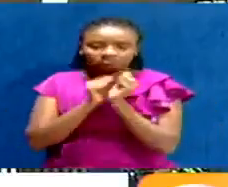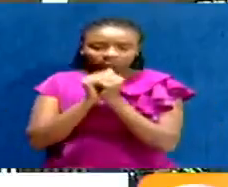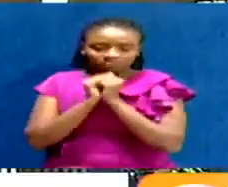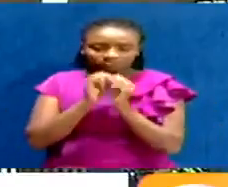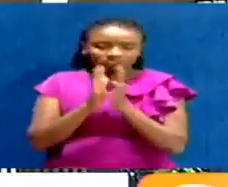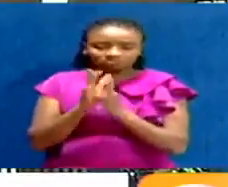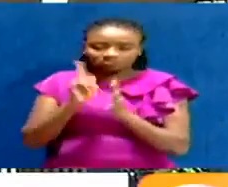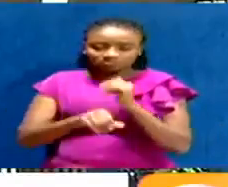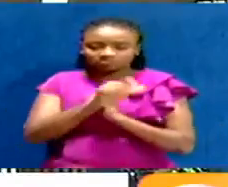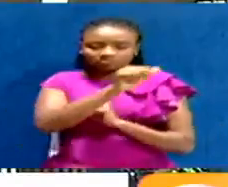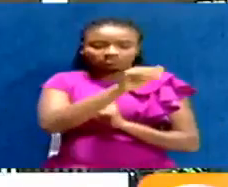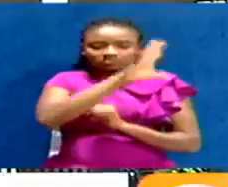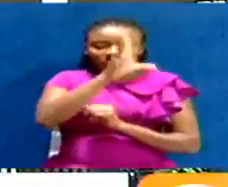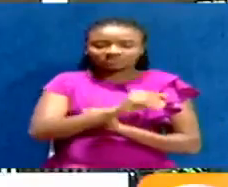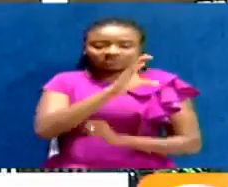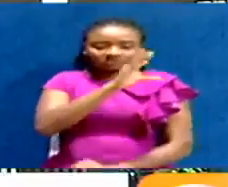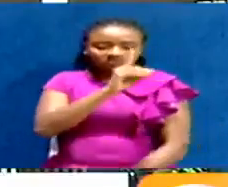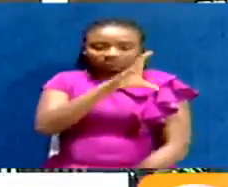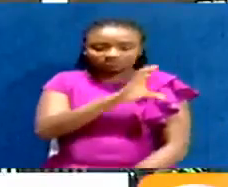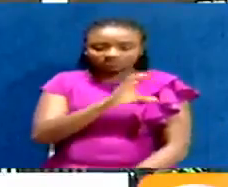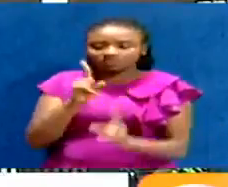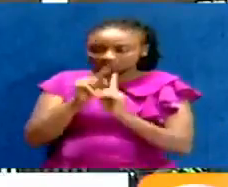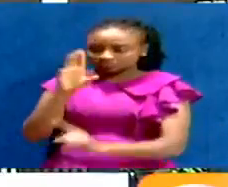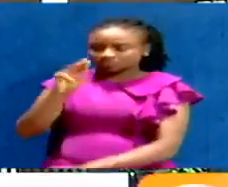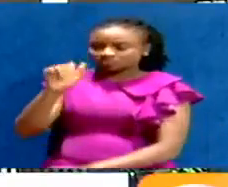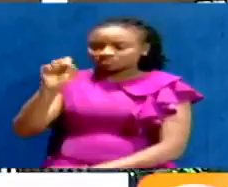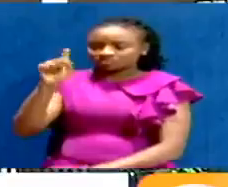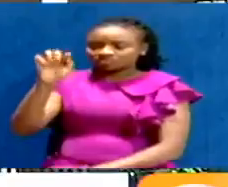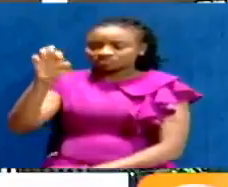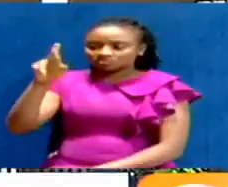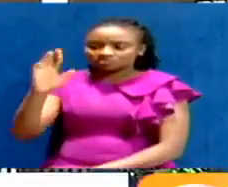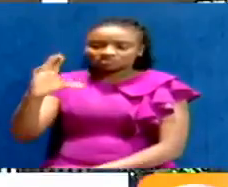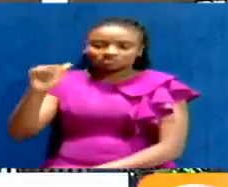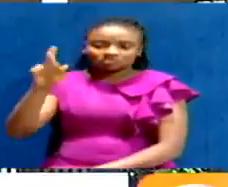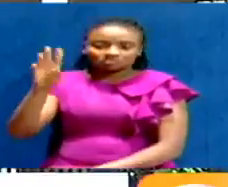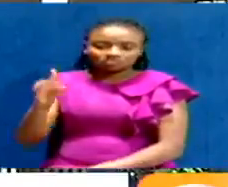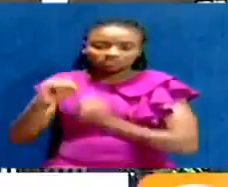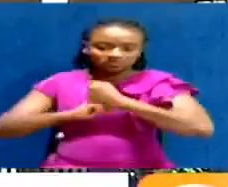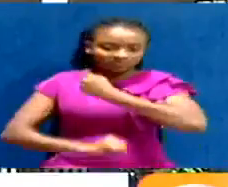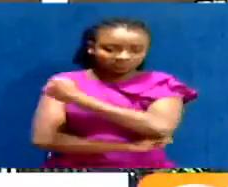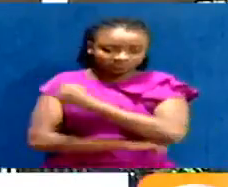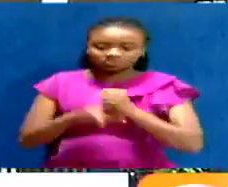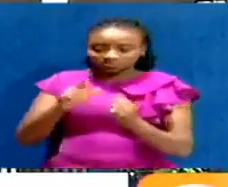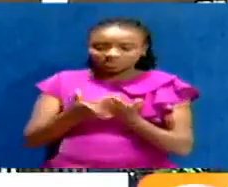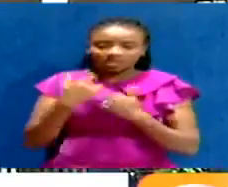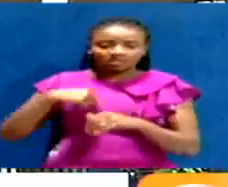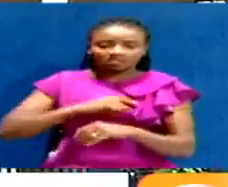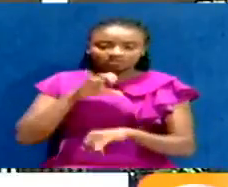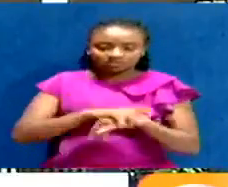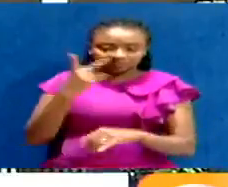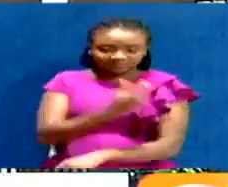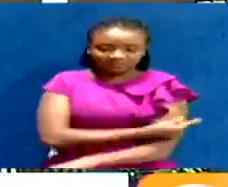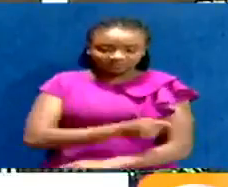Foundation and the Africa CDC, has been launched to acquire vaccines for at least 50 million people across the